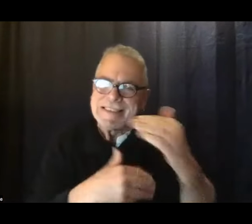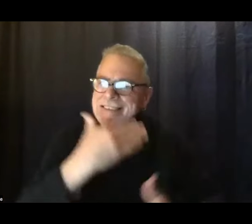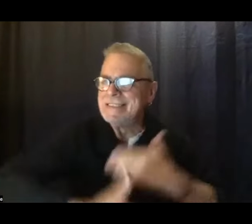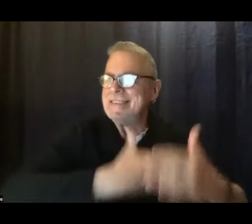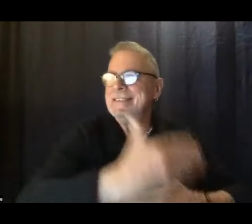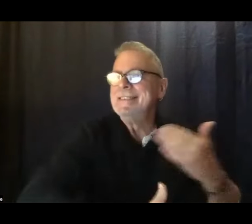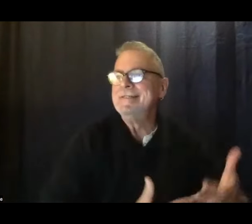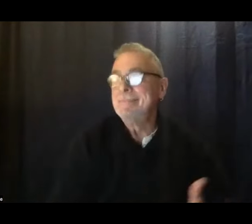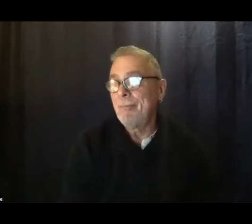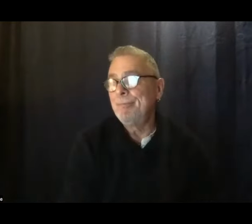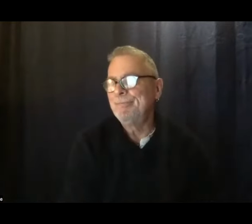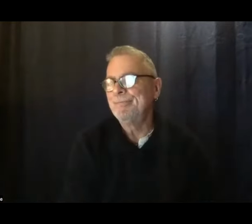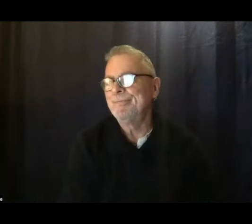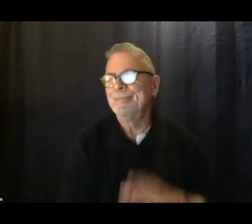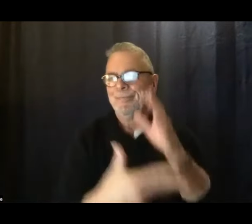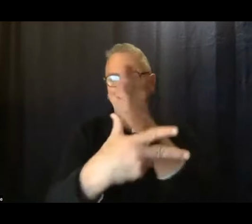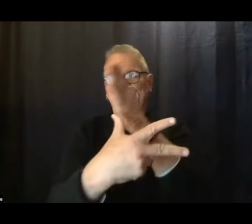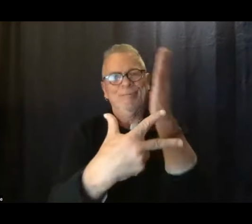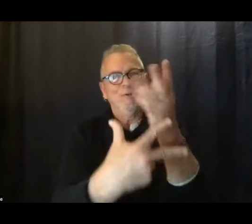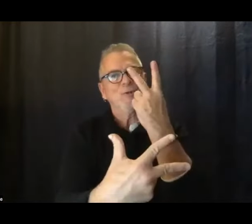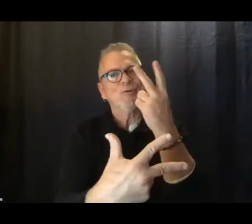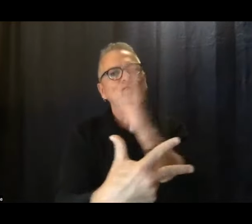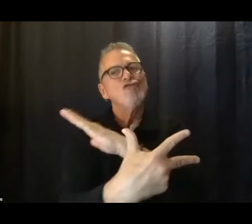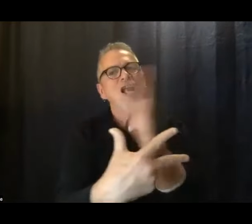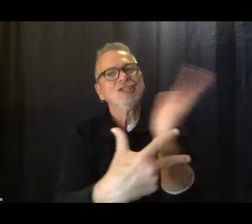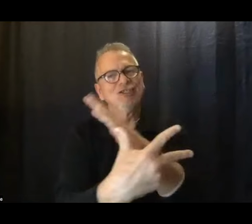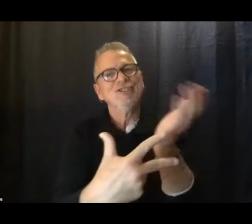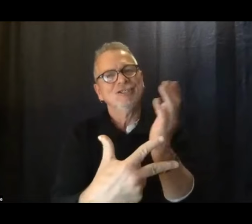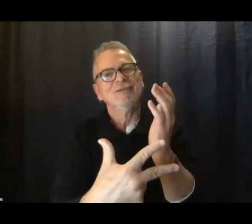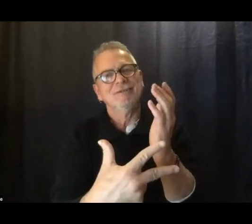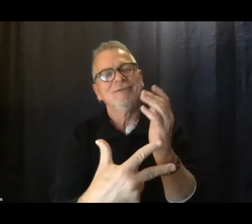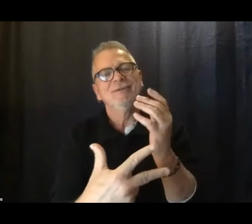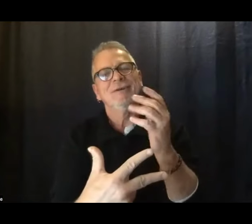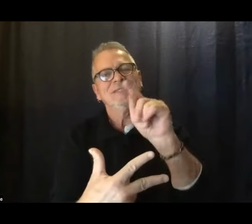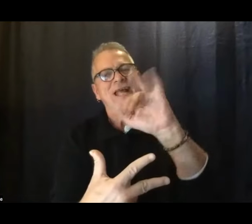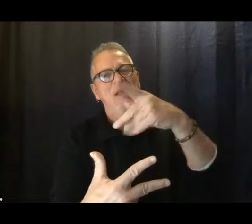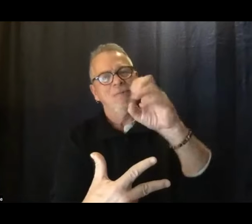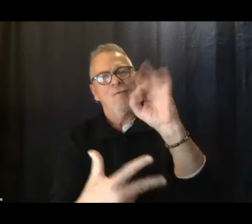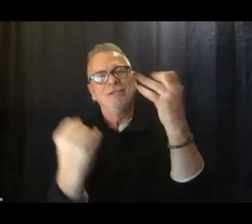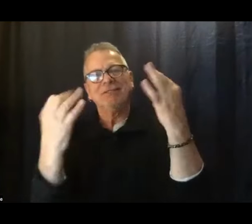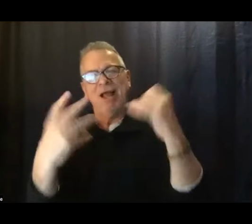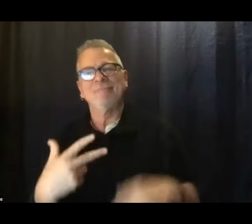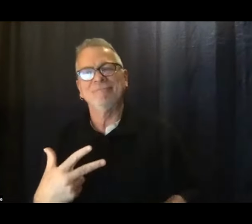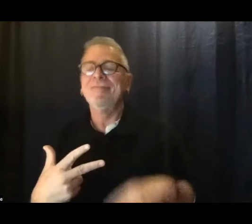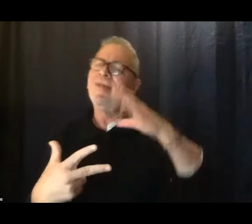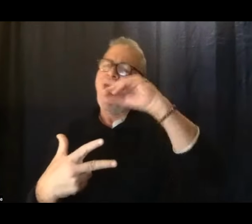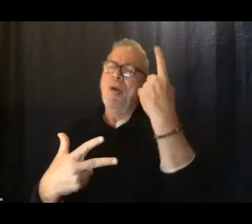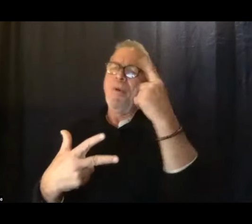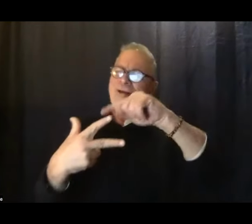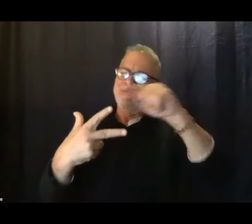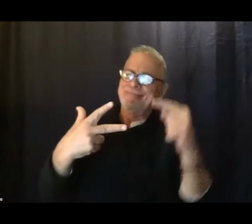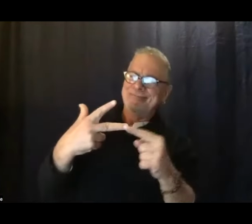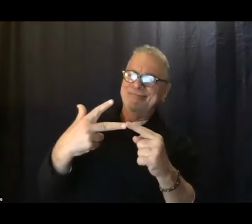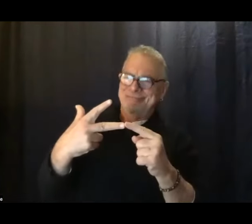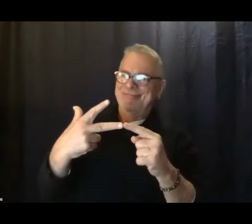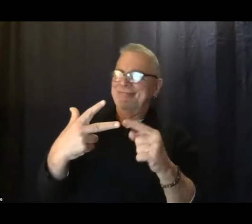repetition, I get it. It can be frustrating for them as well. So you do want to practice your receptive fingerspelling skills. So